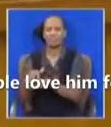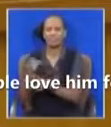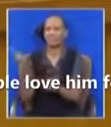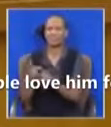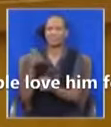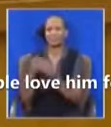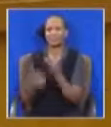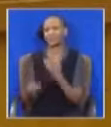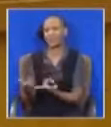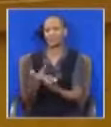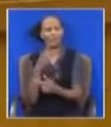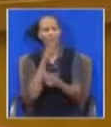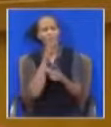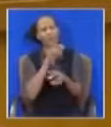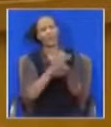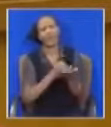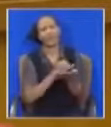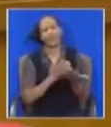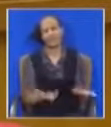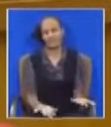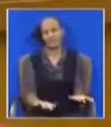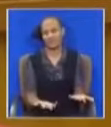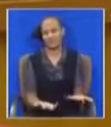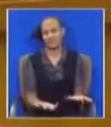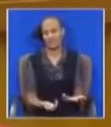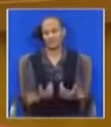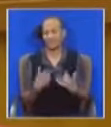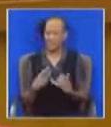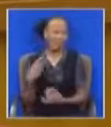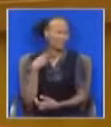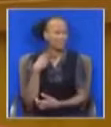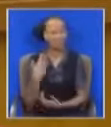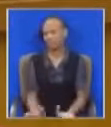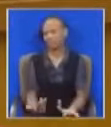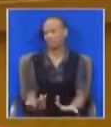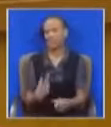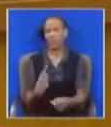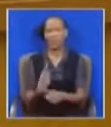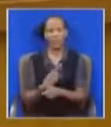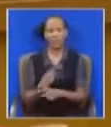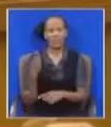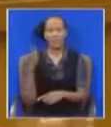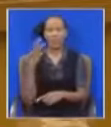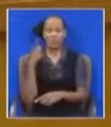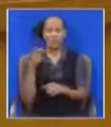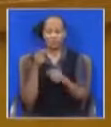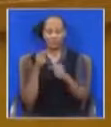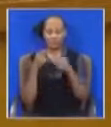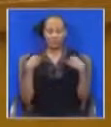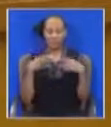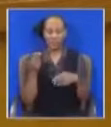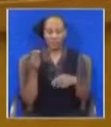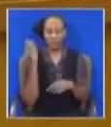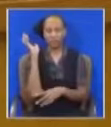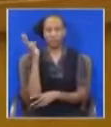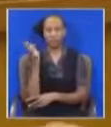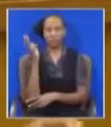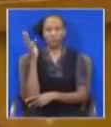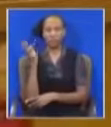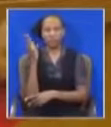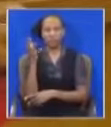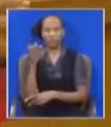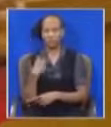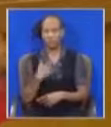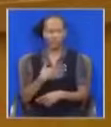Robben Island. It is extremely disappointing every time you open to your mouth to speak here